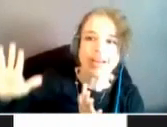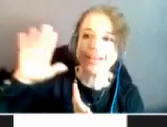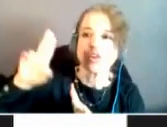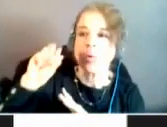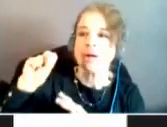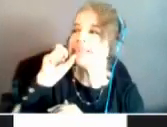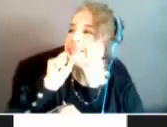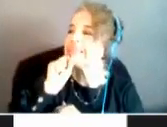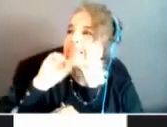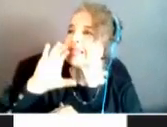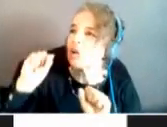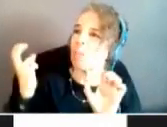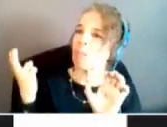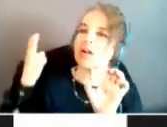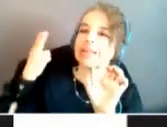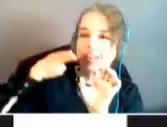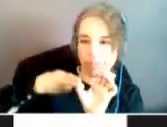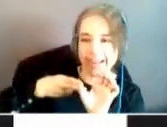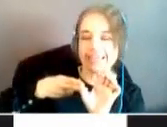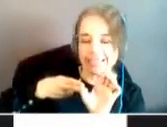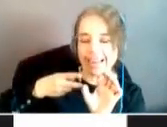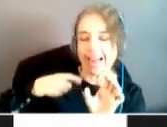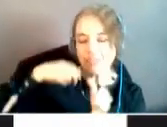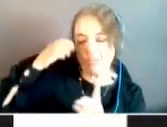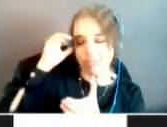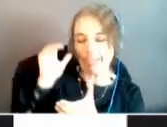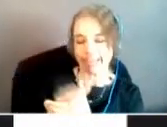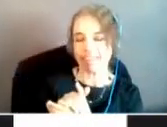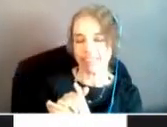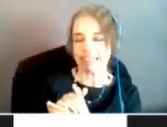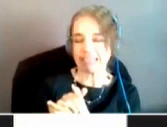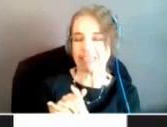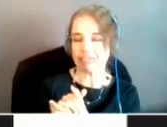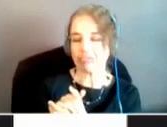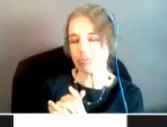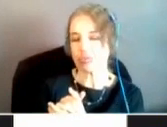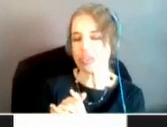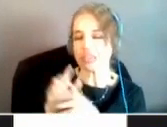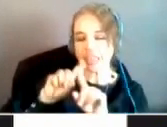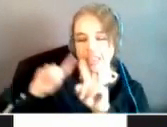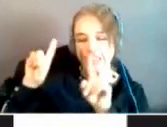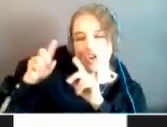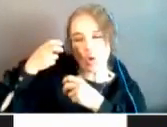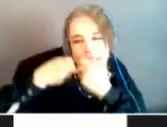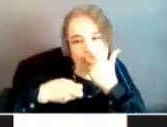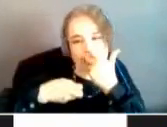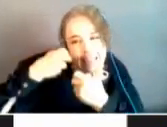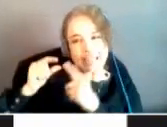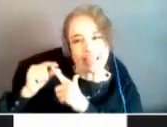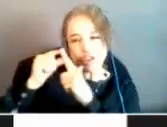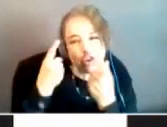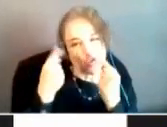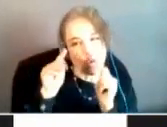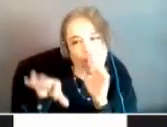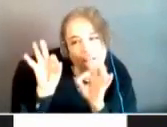could participate. So I think, you know, there's some unique issues in terms of trying